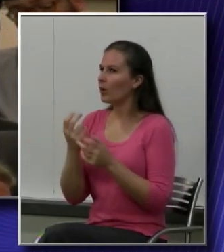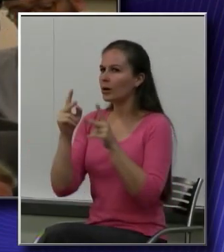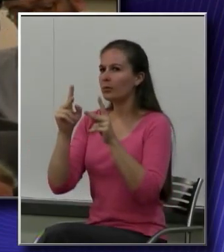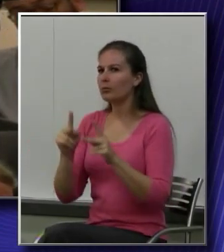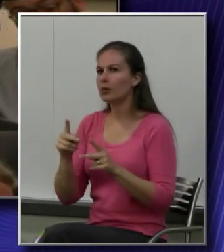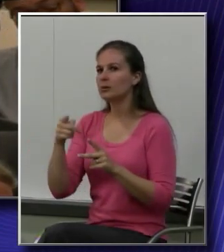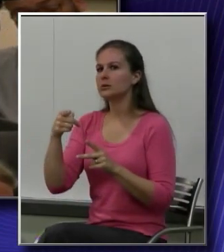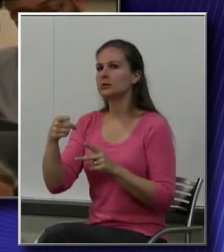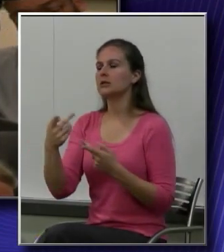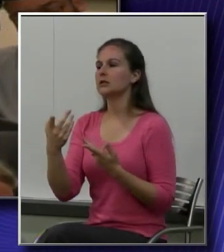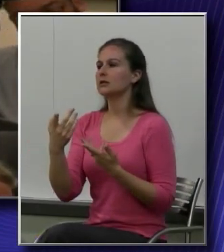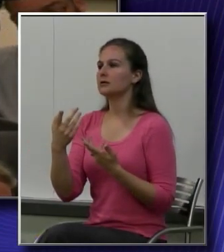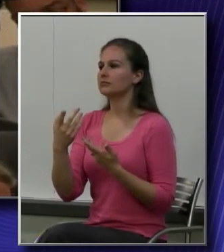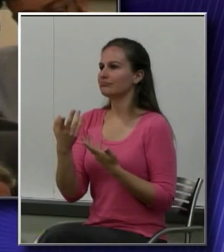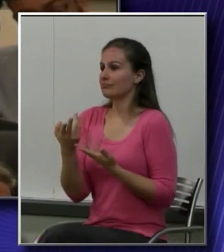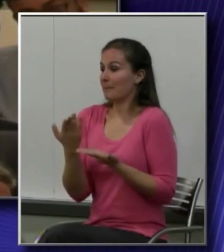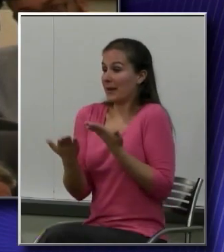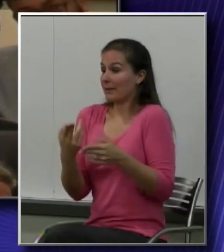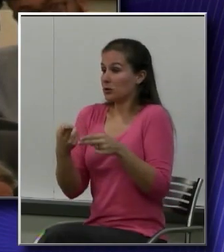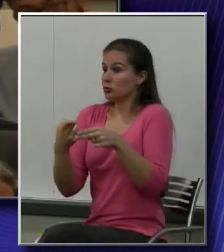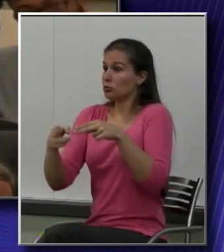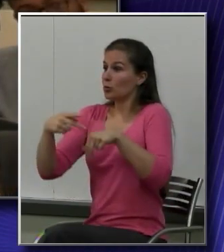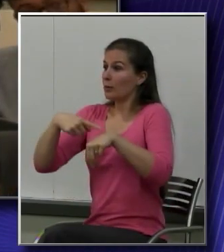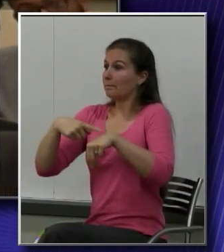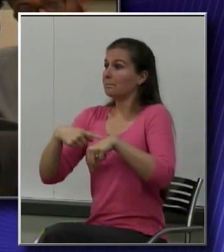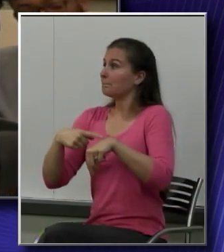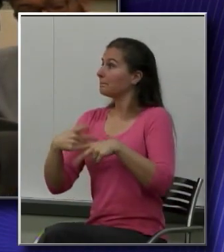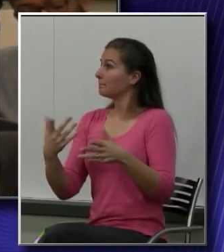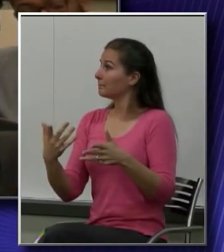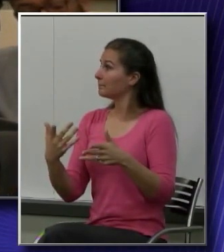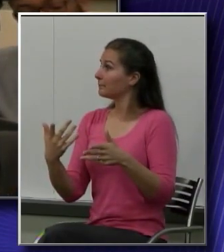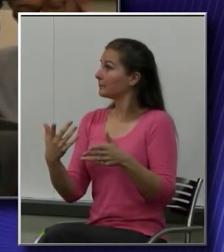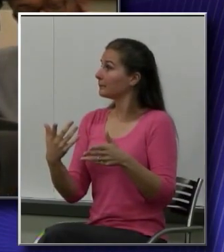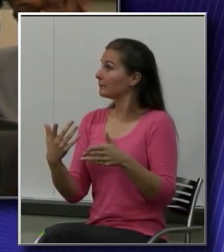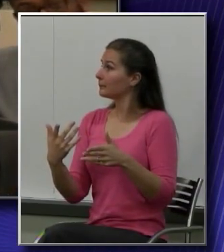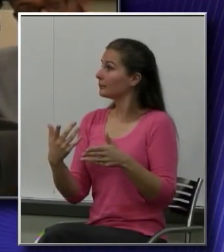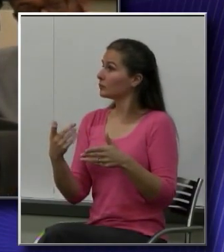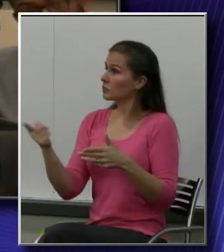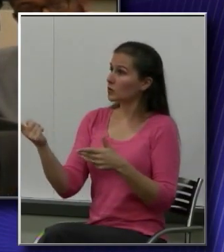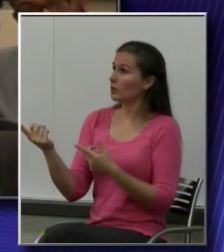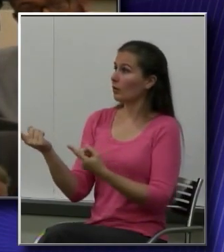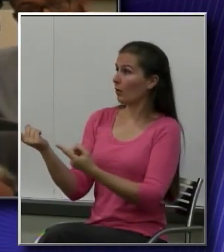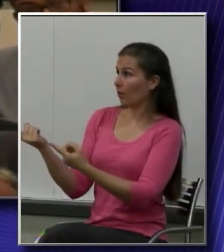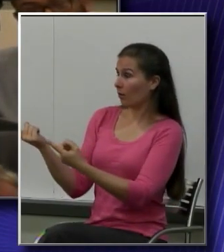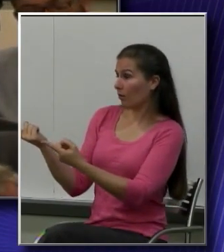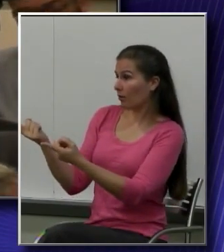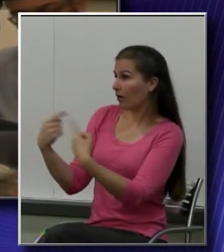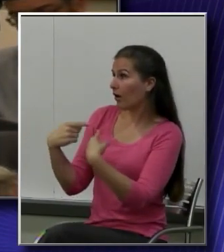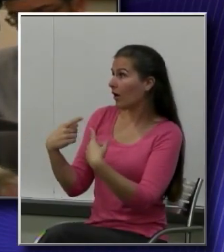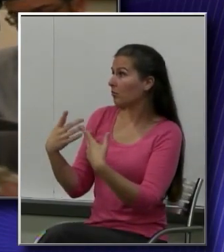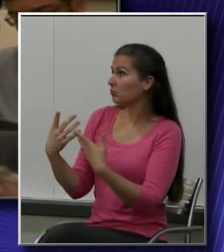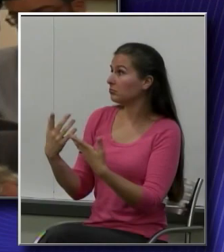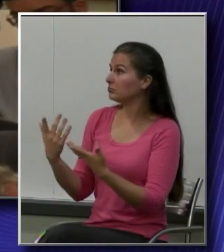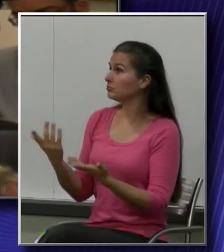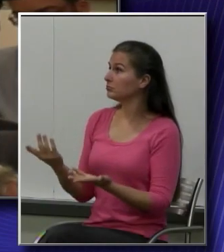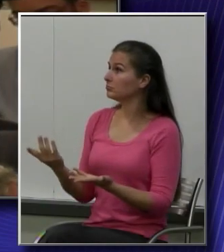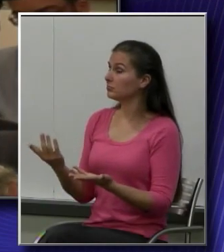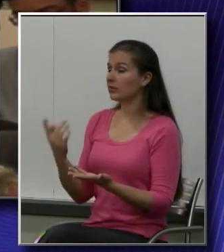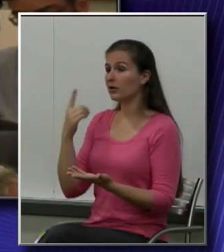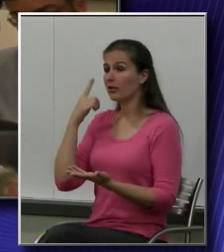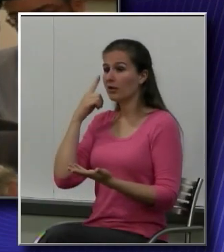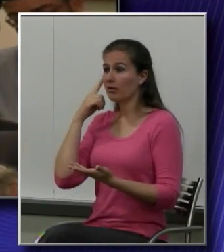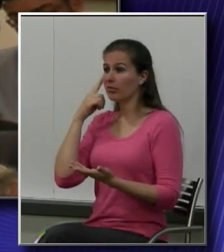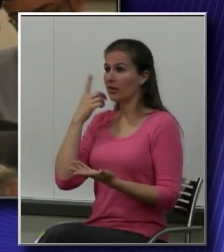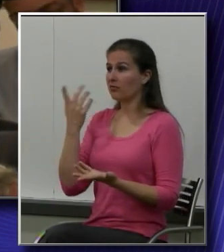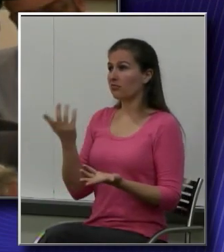someone who may be a short-termer, and he or she doesn't come to stay, or he has that notion or she has